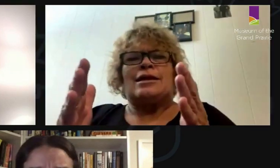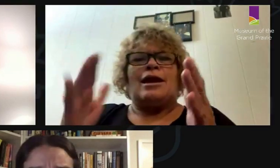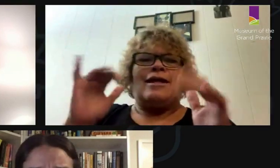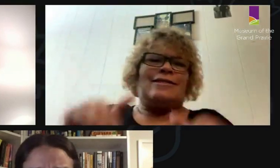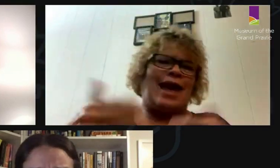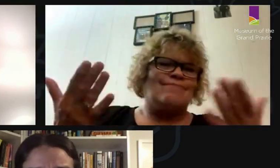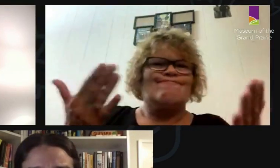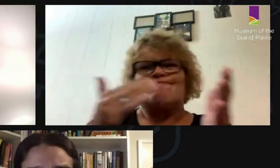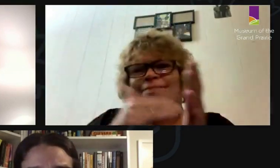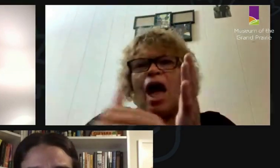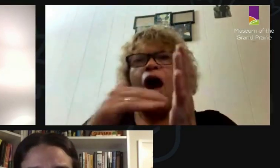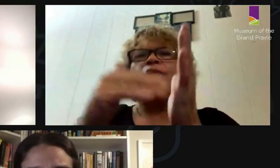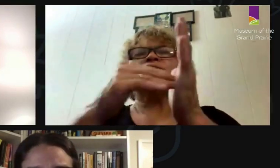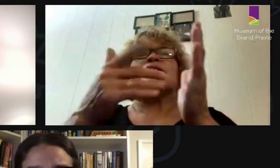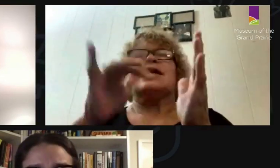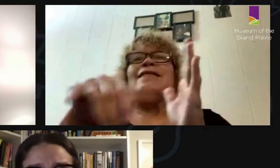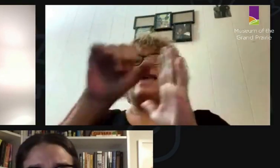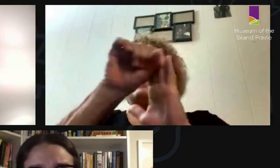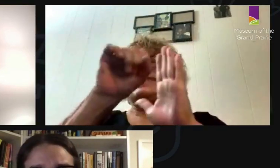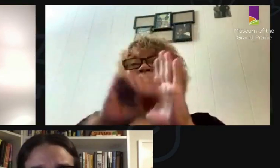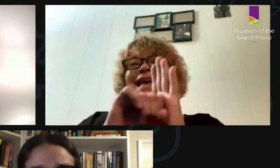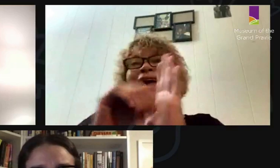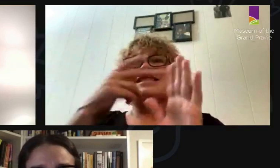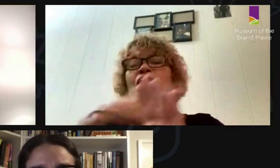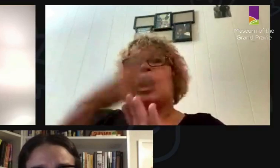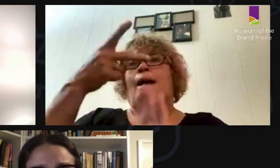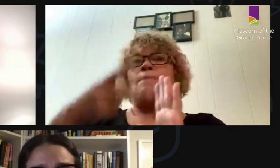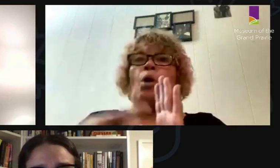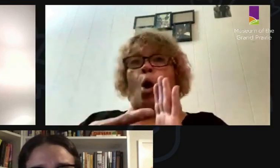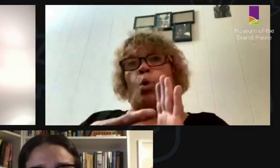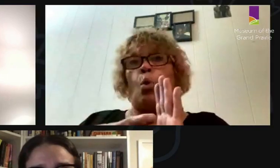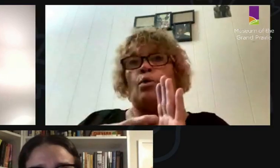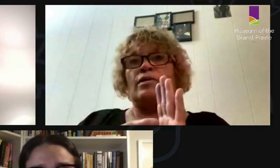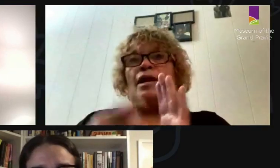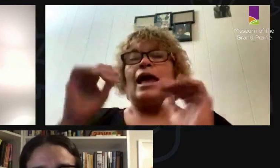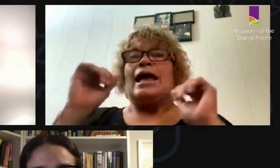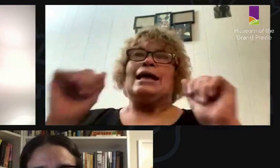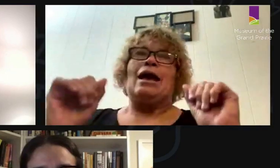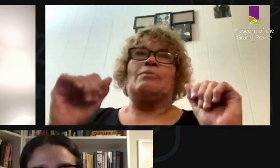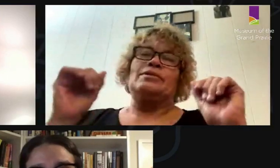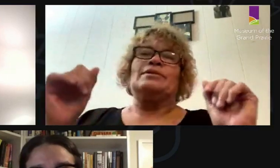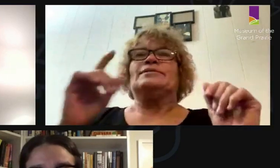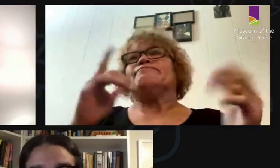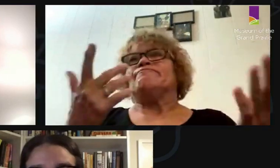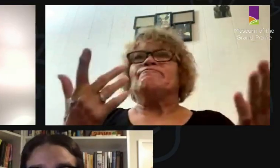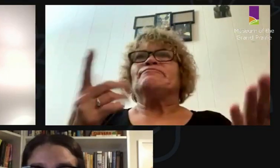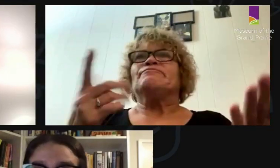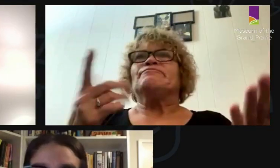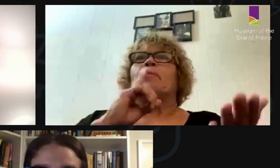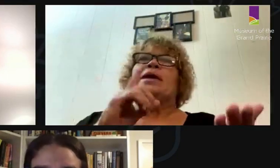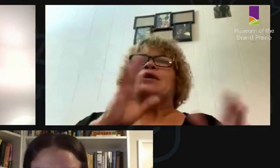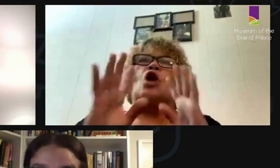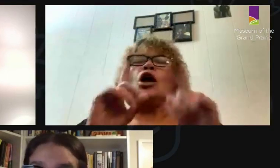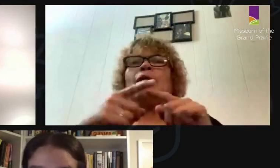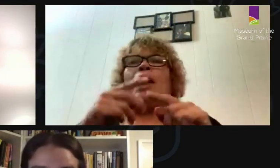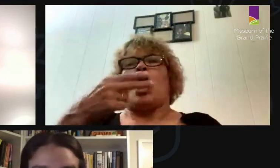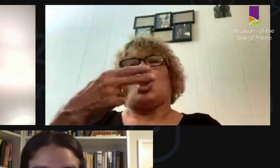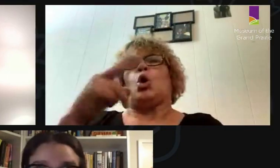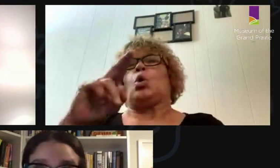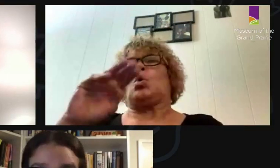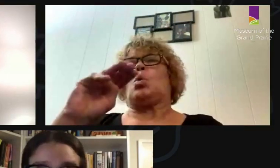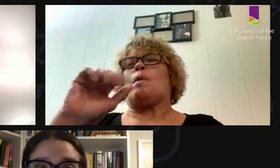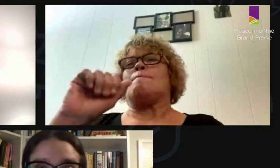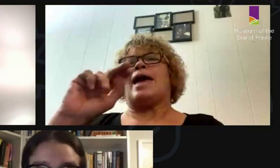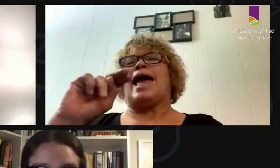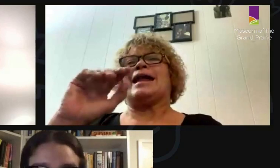oftentimes state programs can be cloaked in arguments around humanitarianism, because